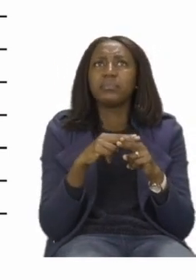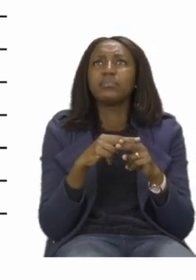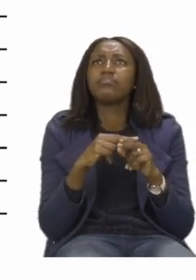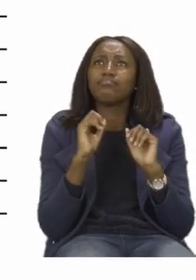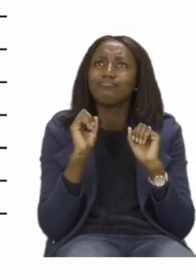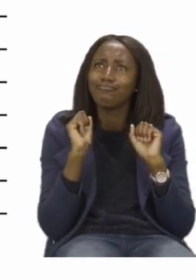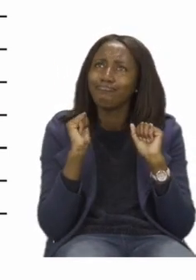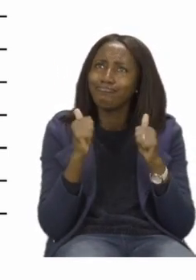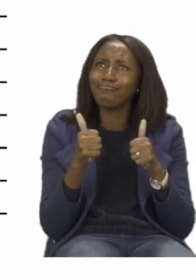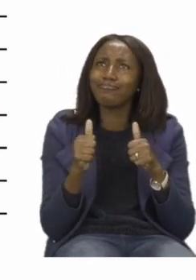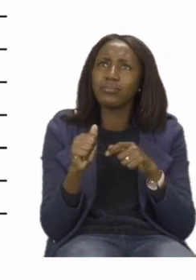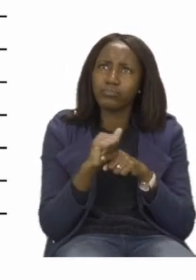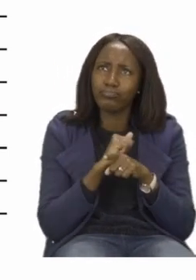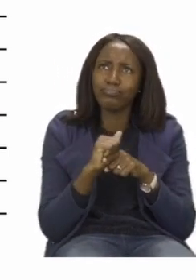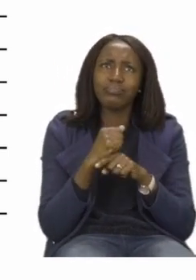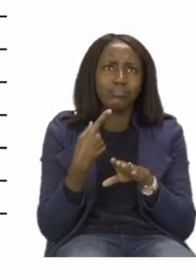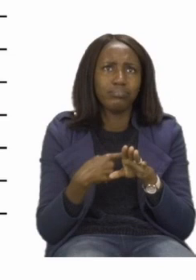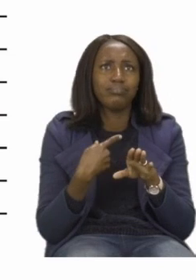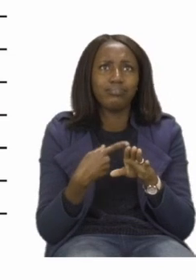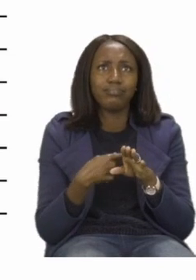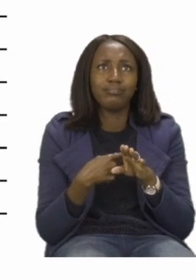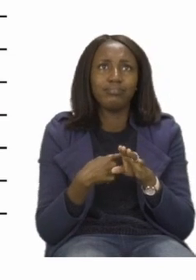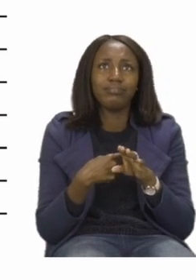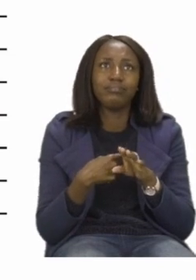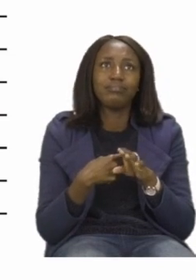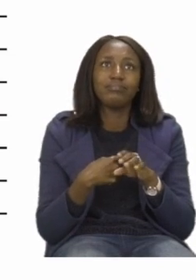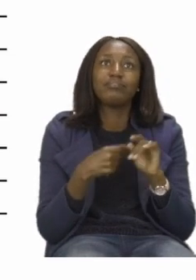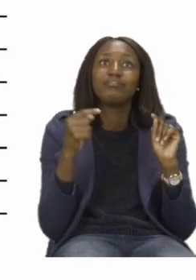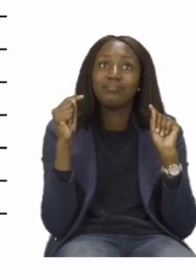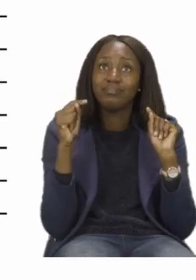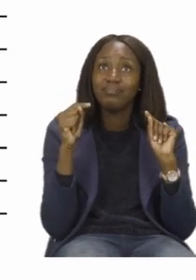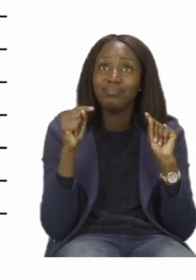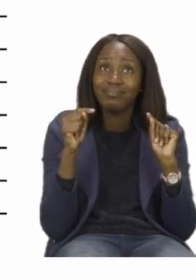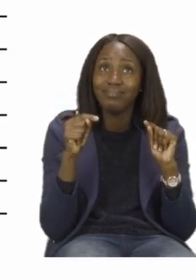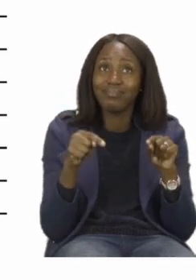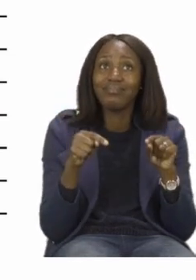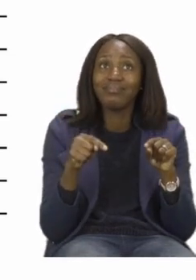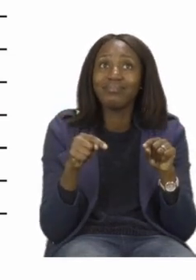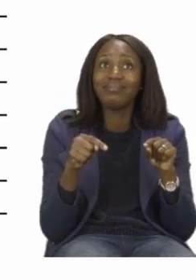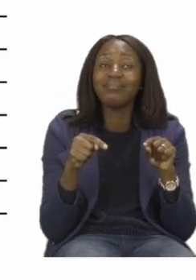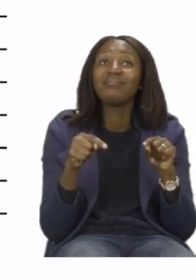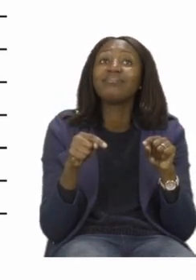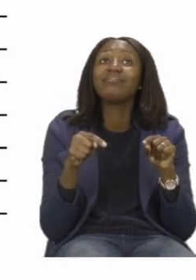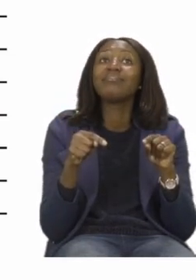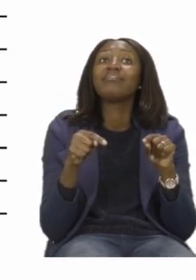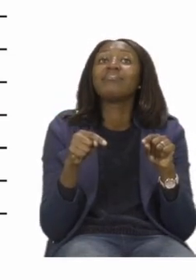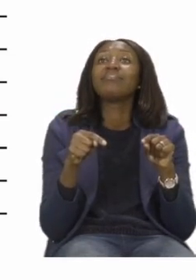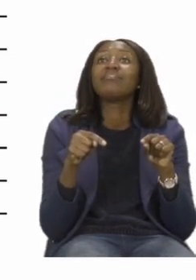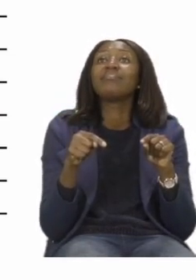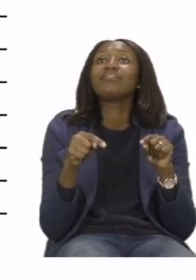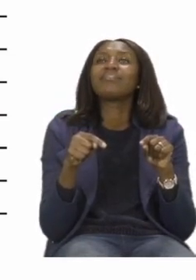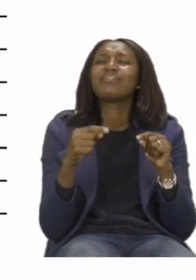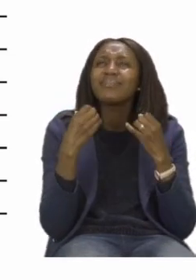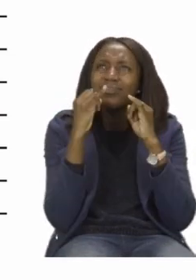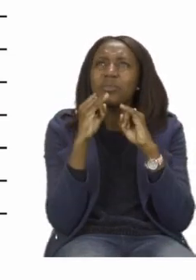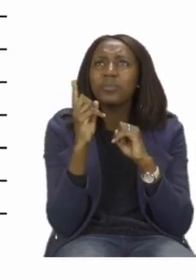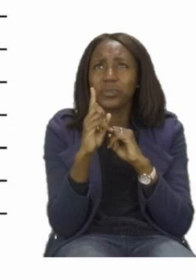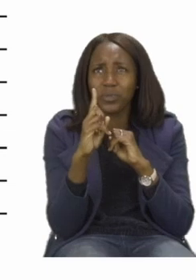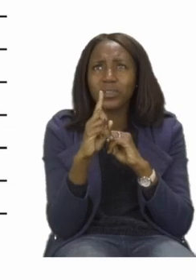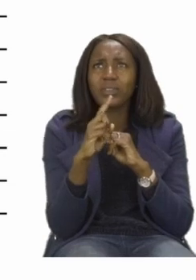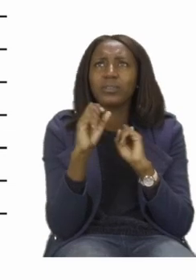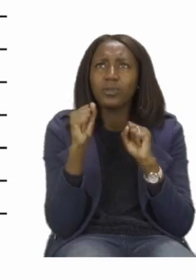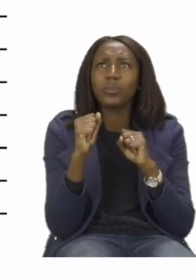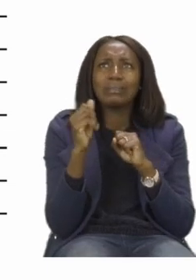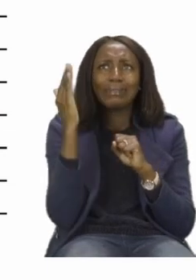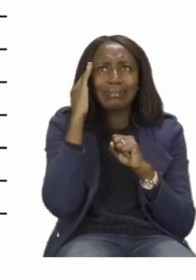practice them. Today, instead of giving us the sight words, they've decided to give us clues. Oh, this